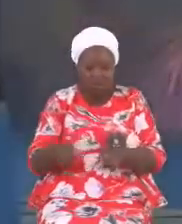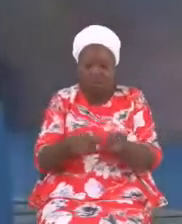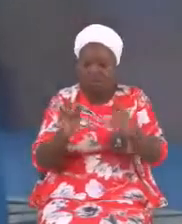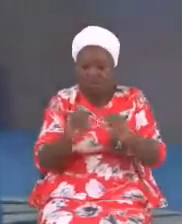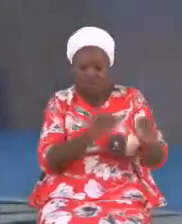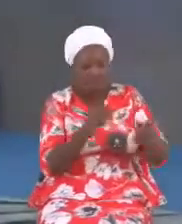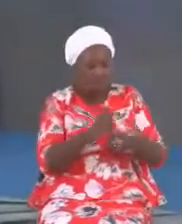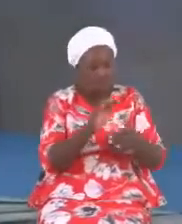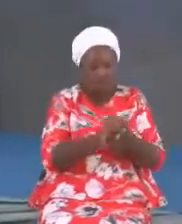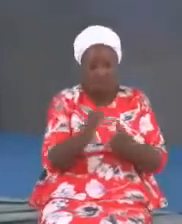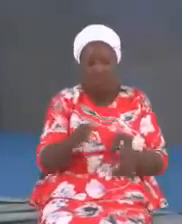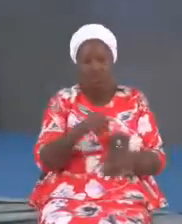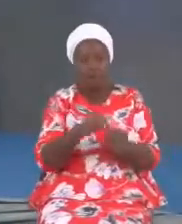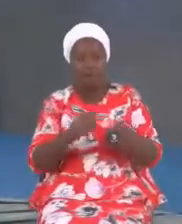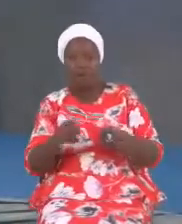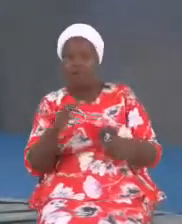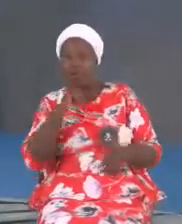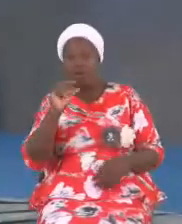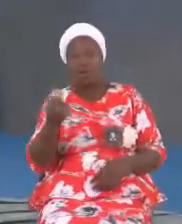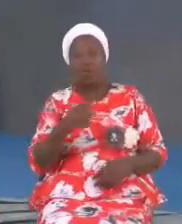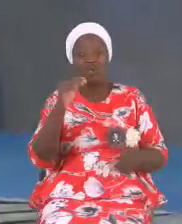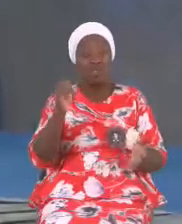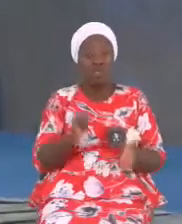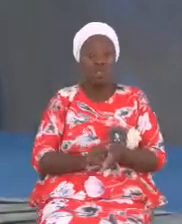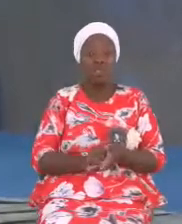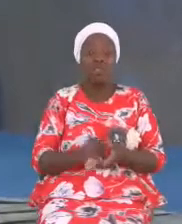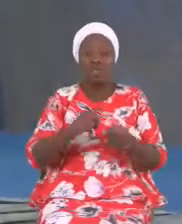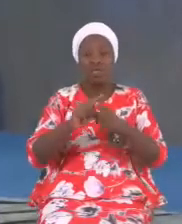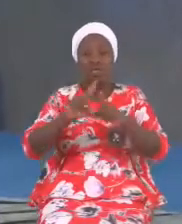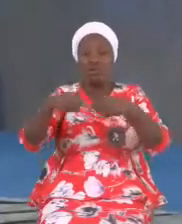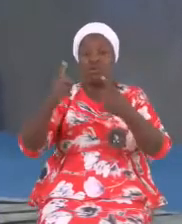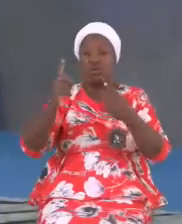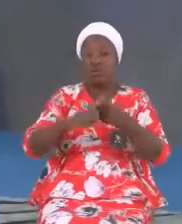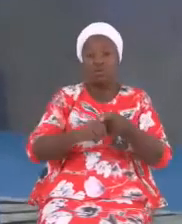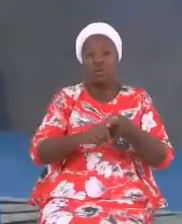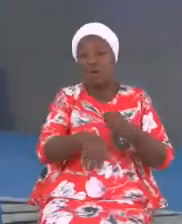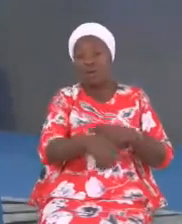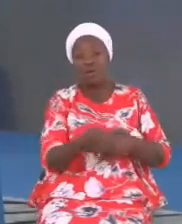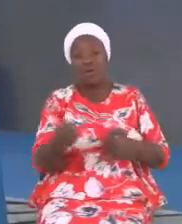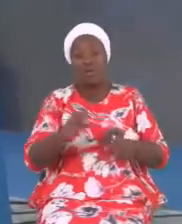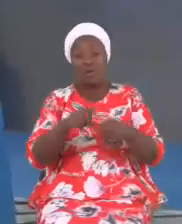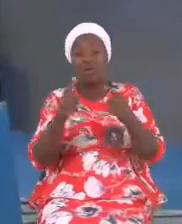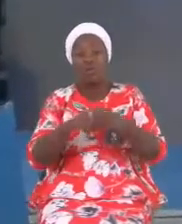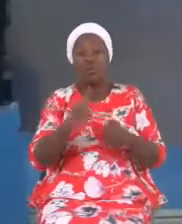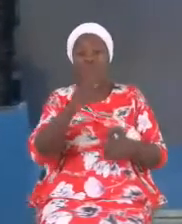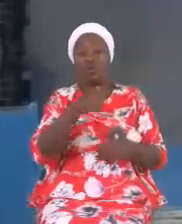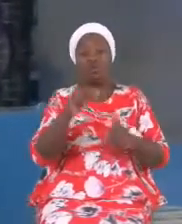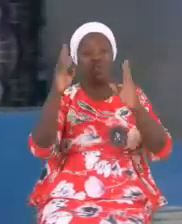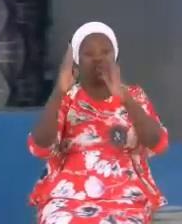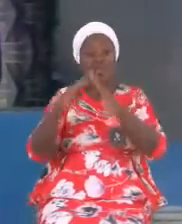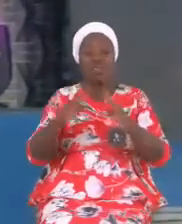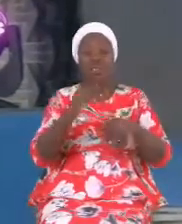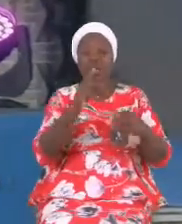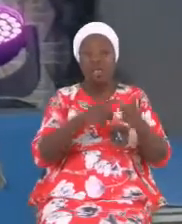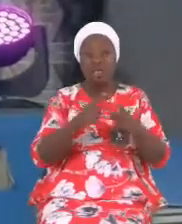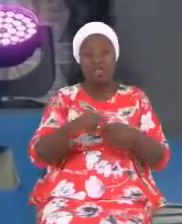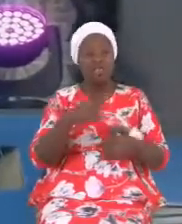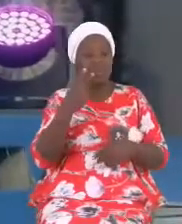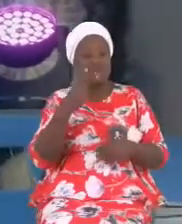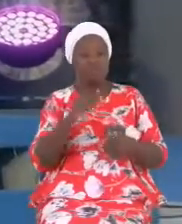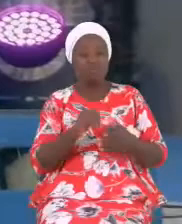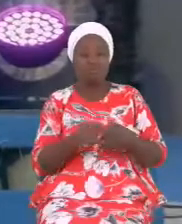everywhere. Not only that, he goes to another, he goes to one of the cities. Let's pick, for example,